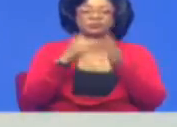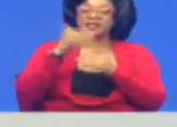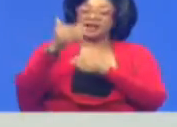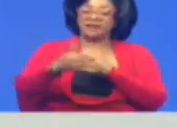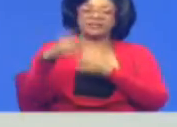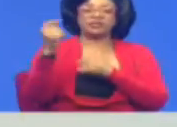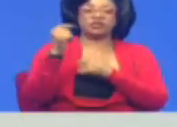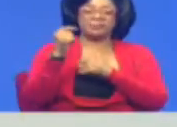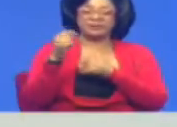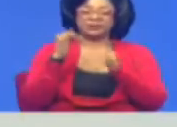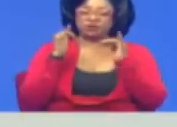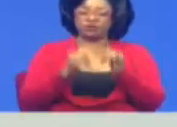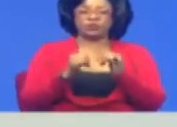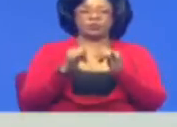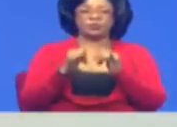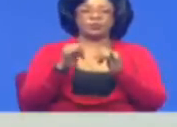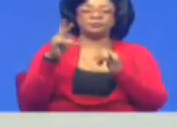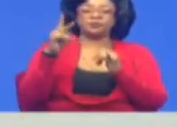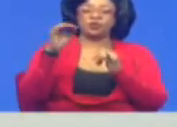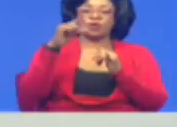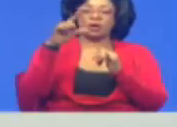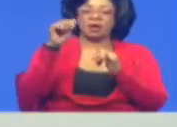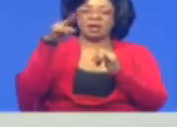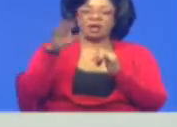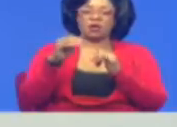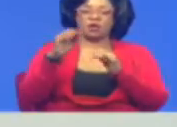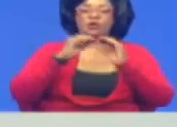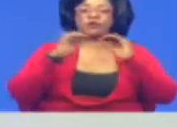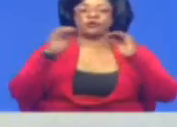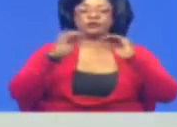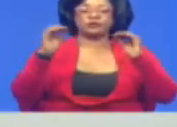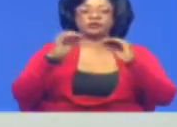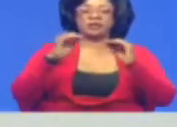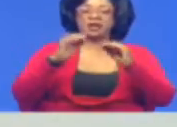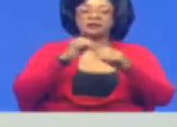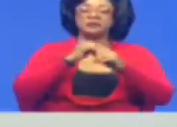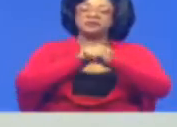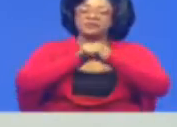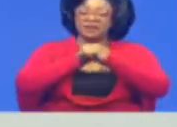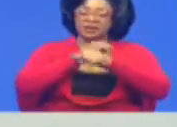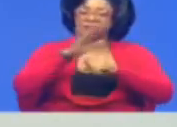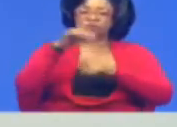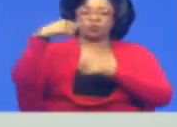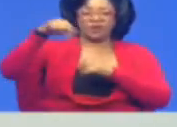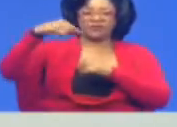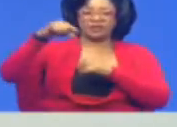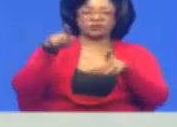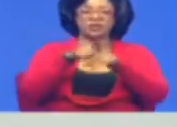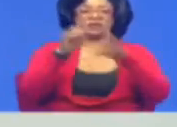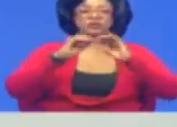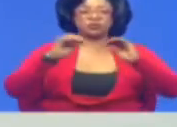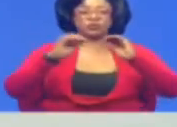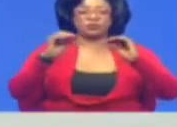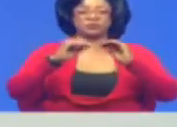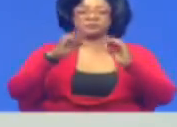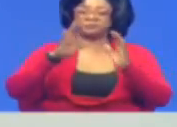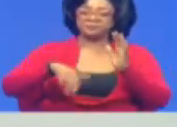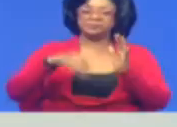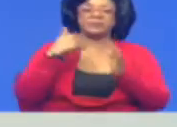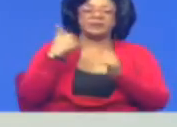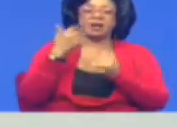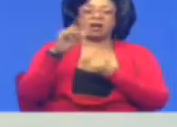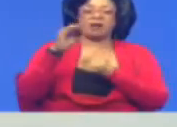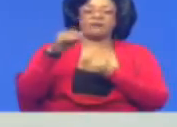new Kogalo coach Roberto Oliveira defended his qualifications as coach, despite CAF banning him from